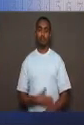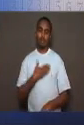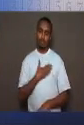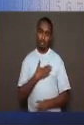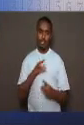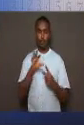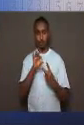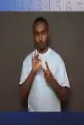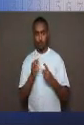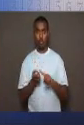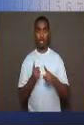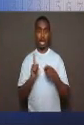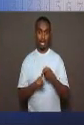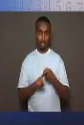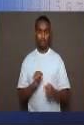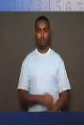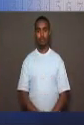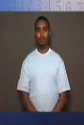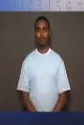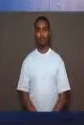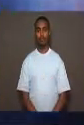Please choose a partner.